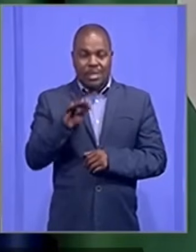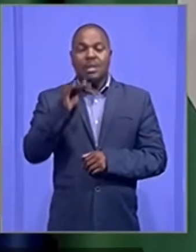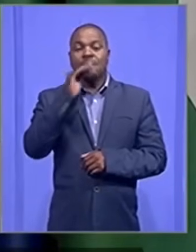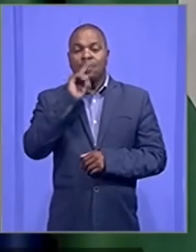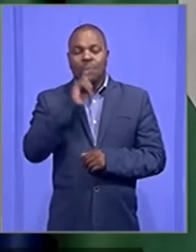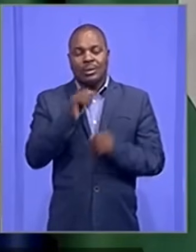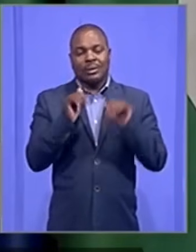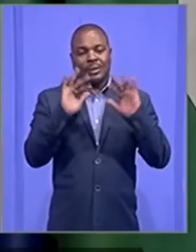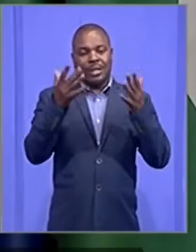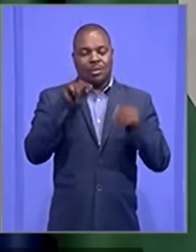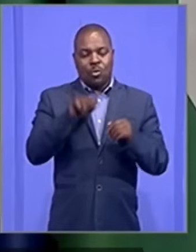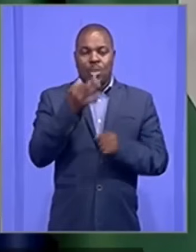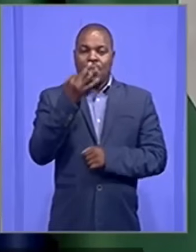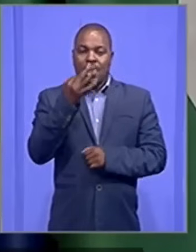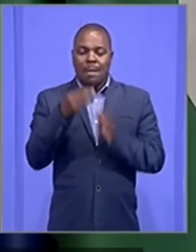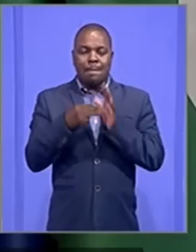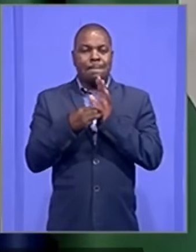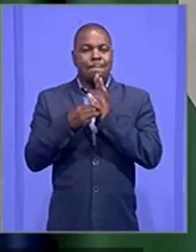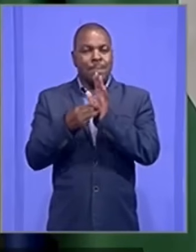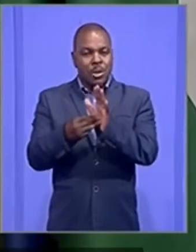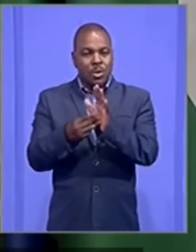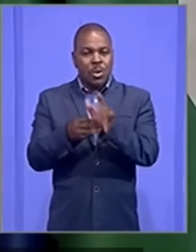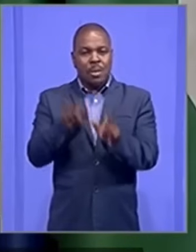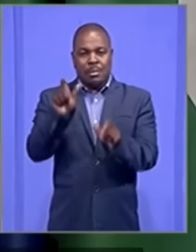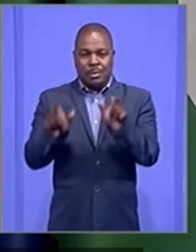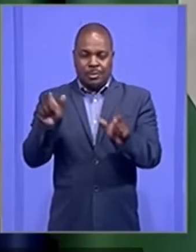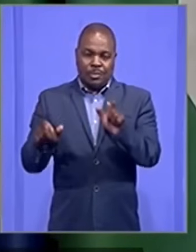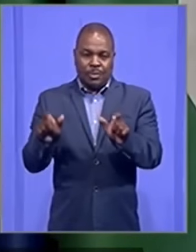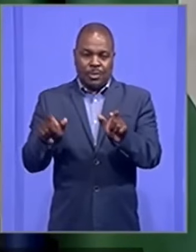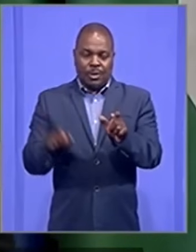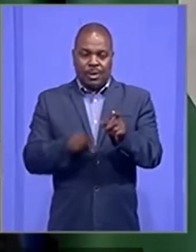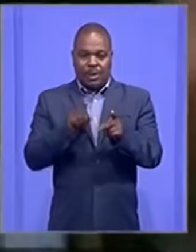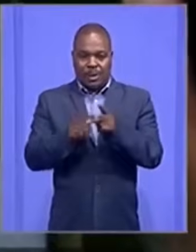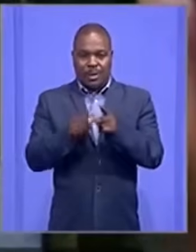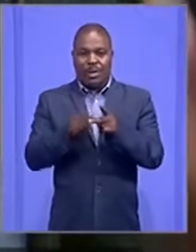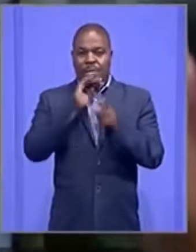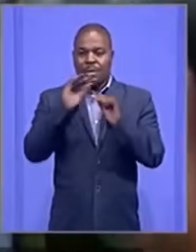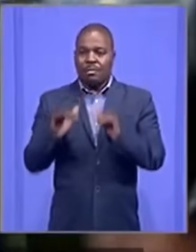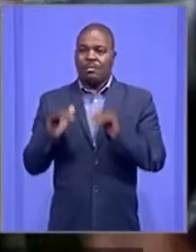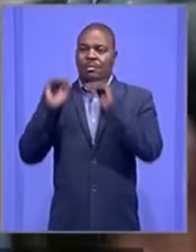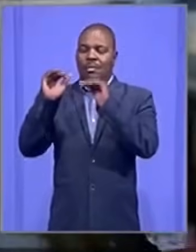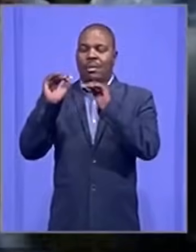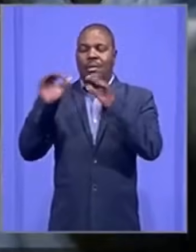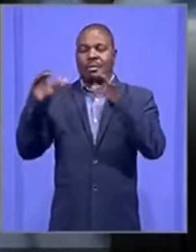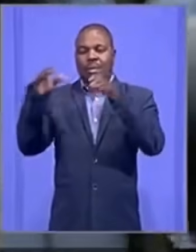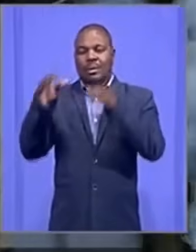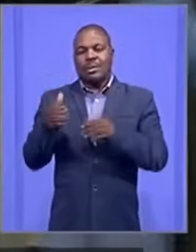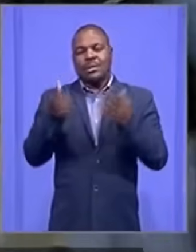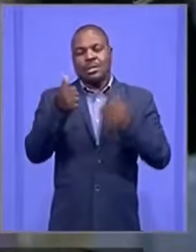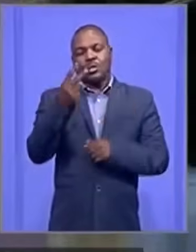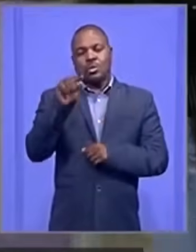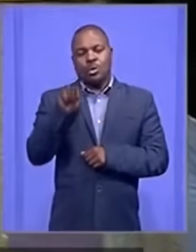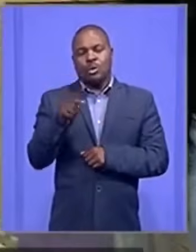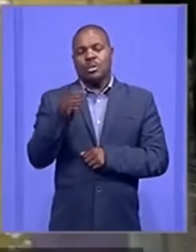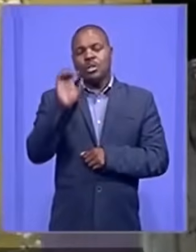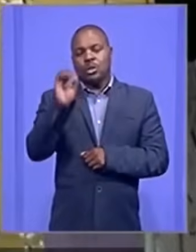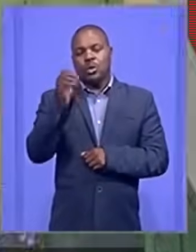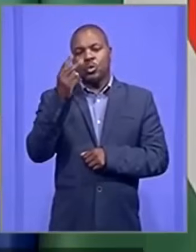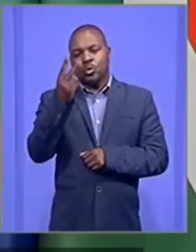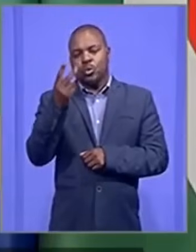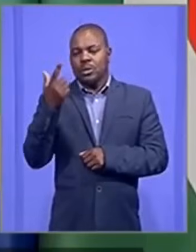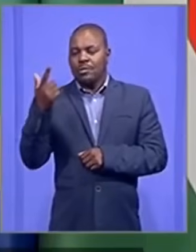represented 10.3 million persons, and it took us to 62.027